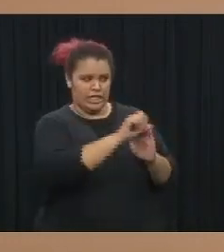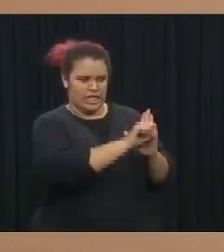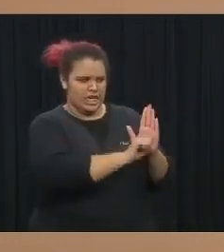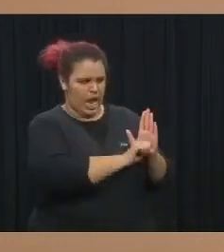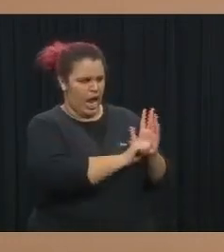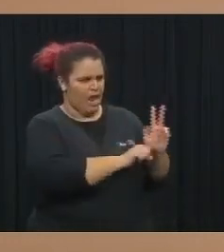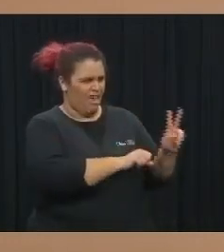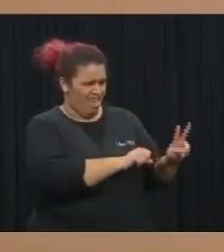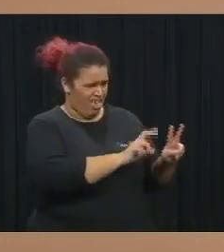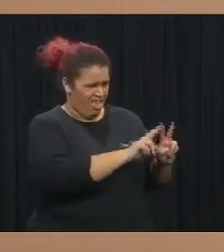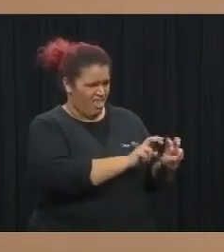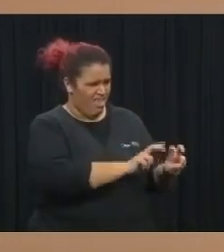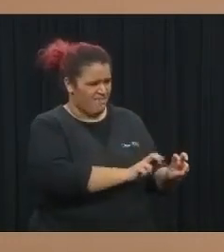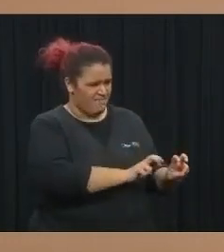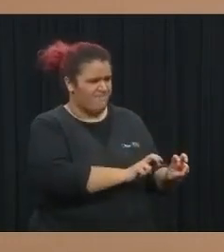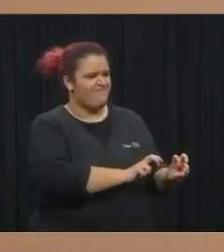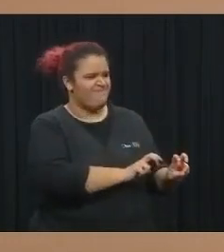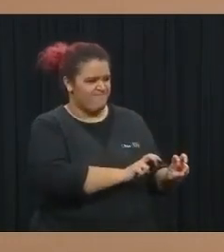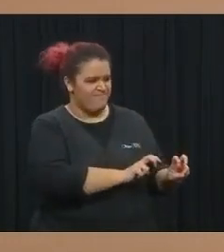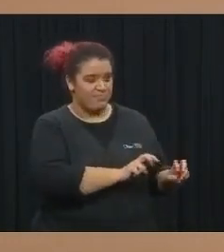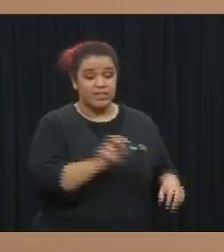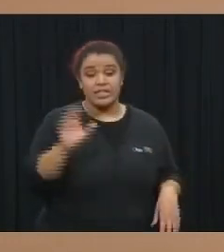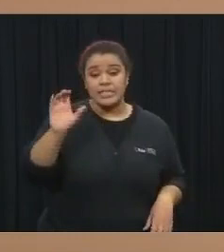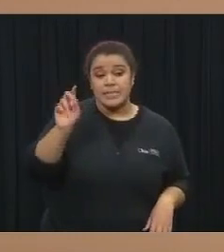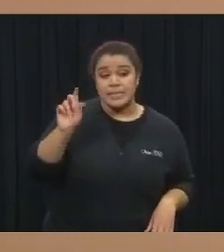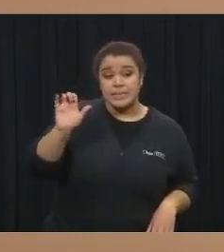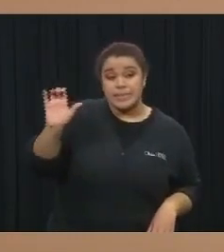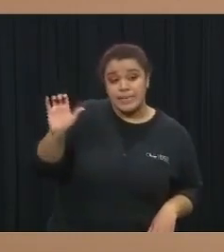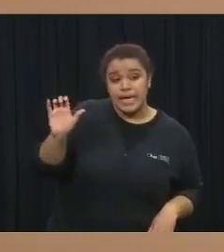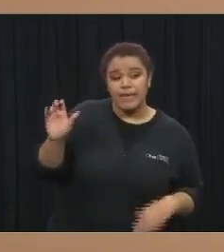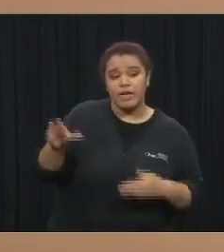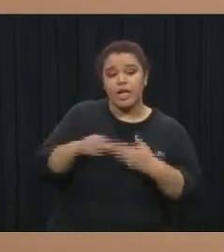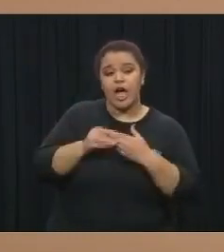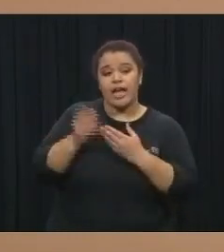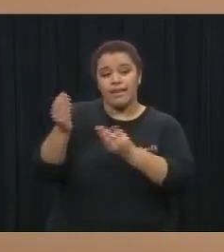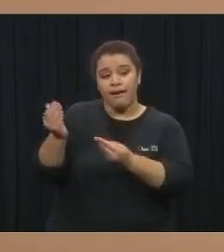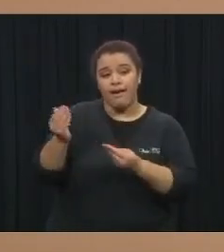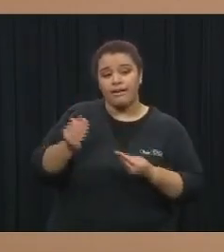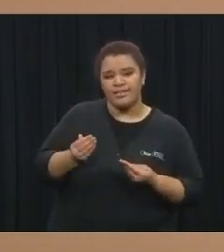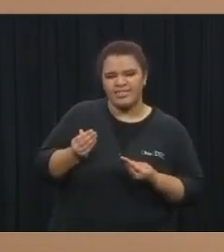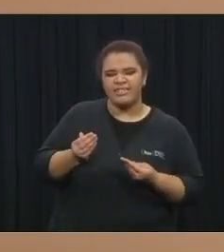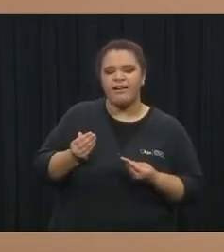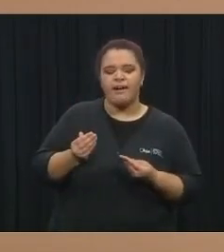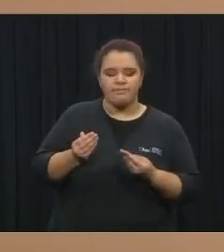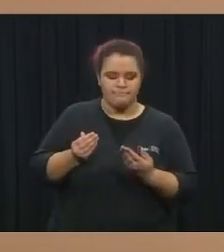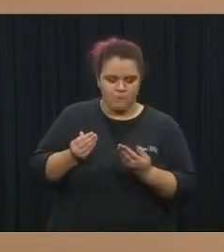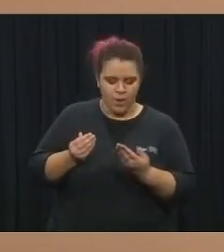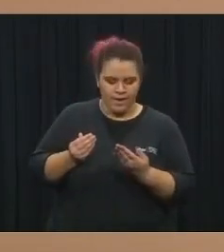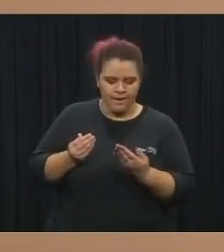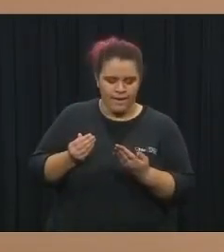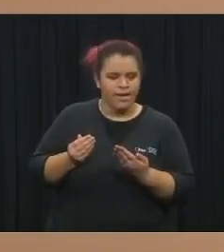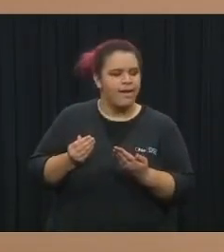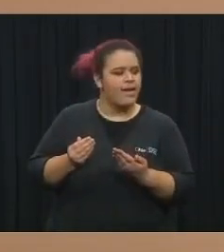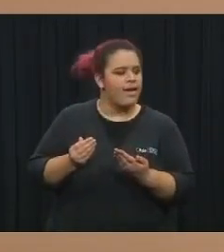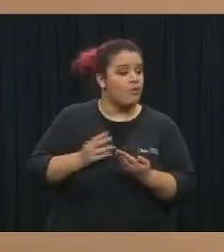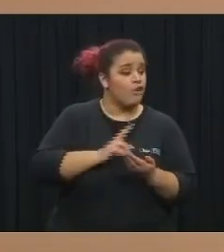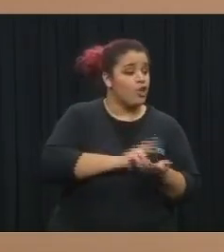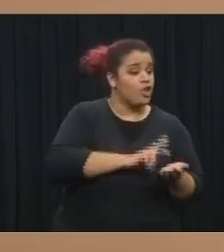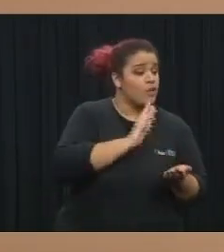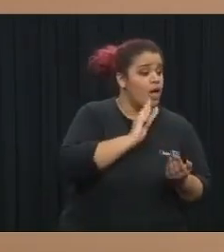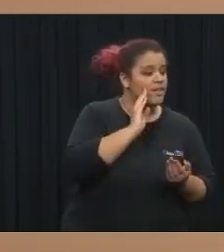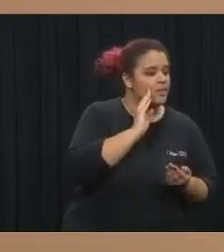some guidelines. One of the things that really stands out to me, looking at our nursing homes, is one of our